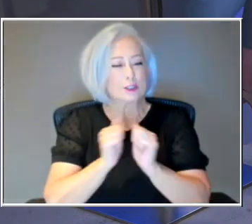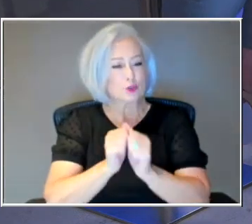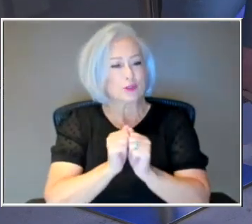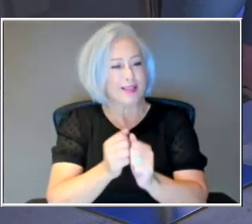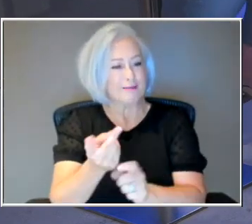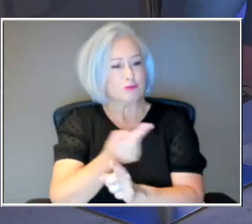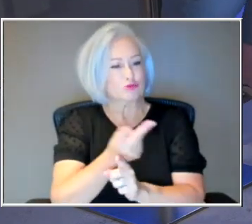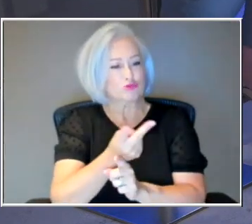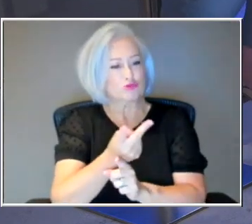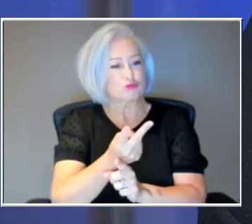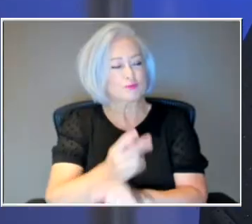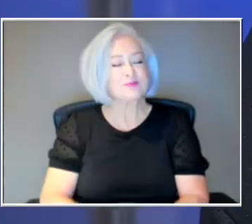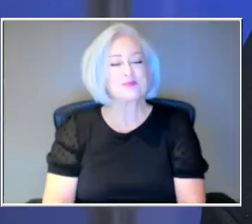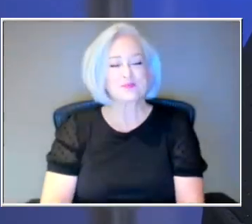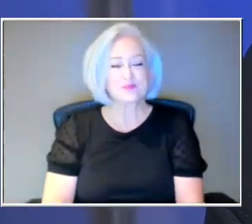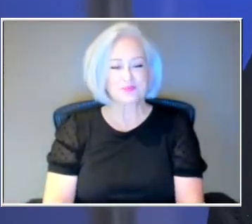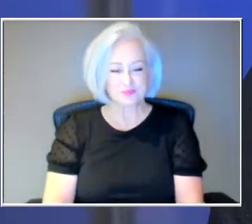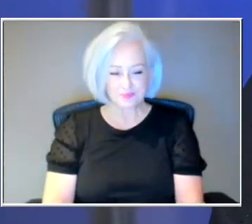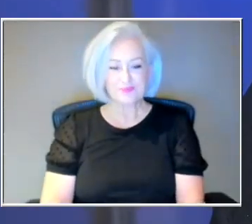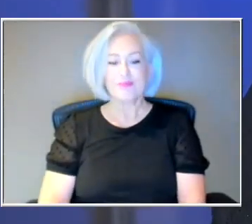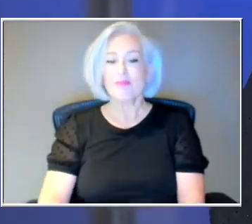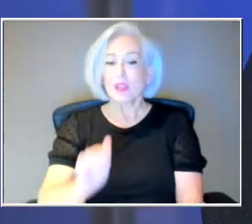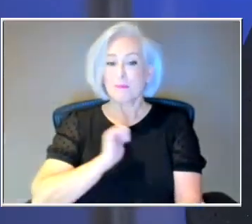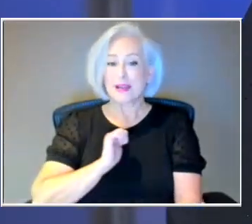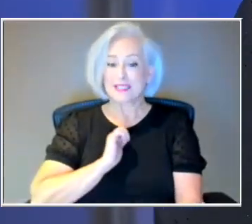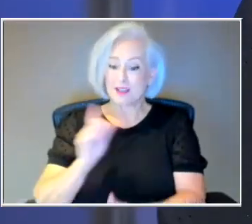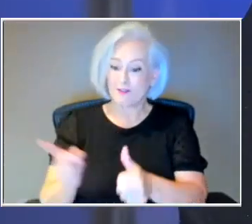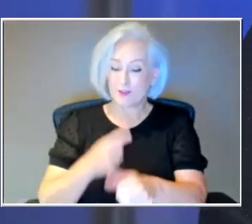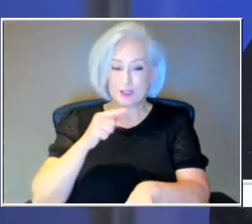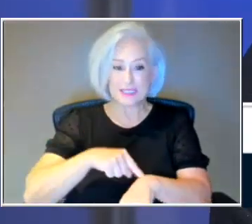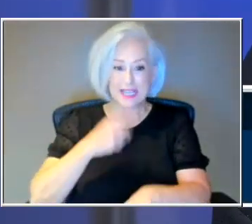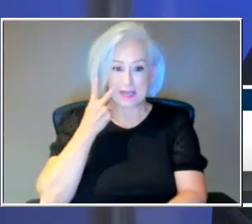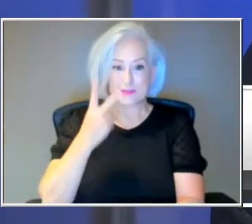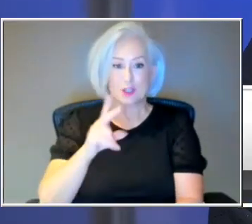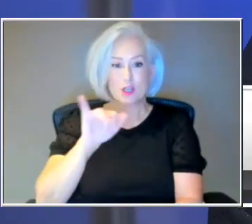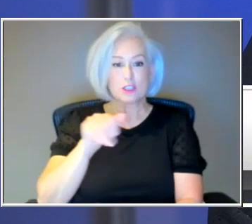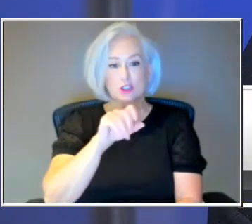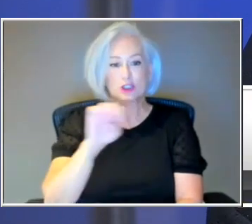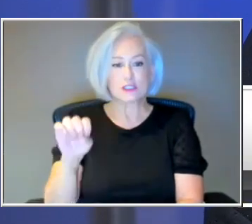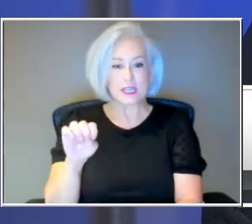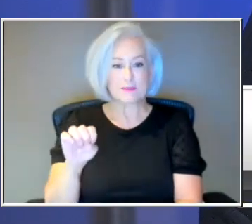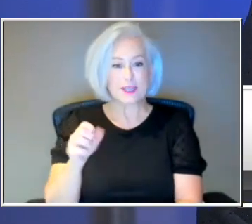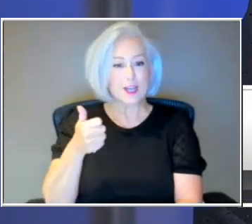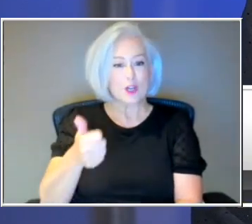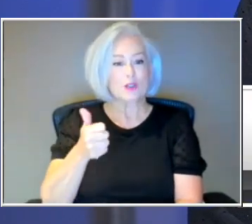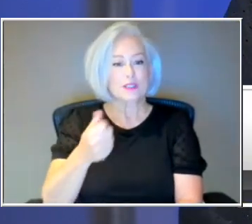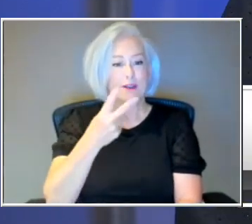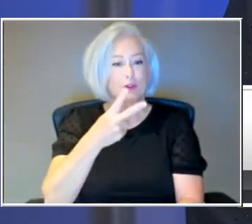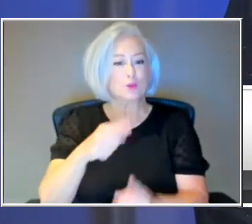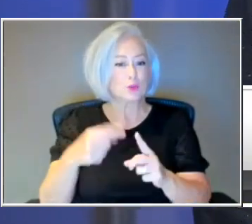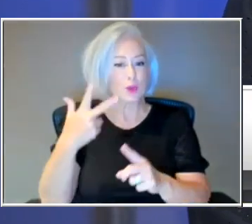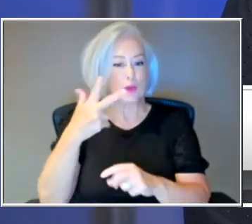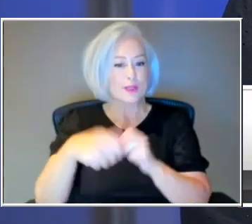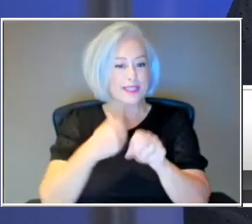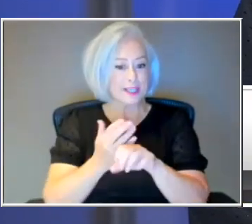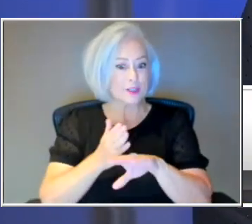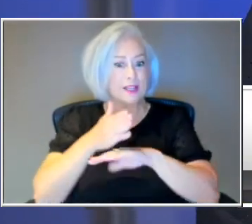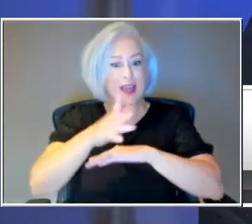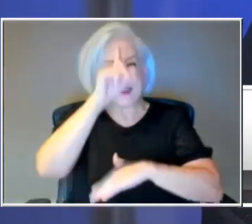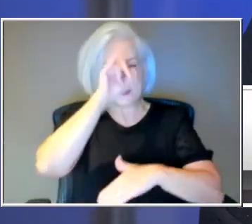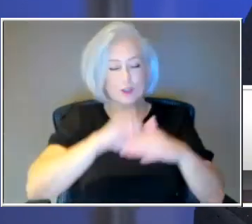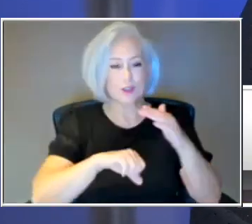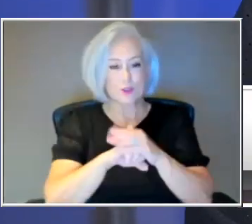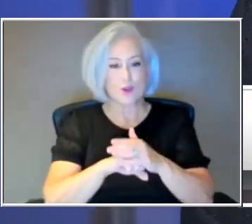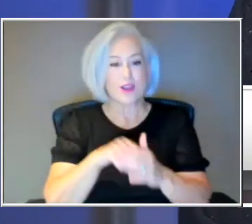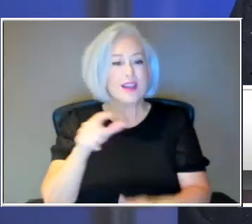patients. So when I saw Jamie for the first time, she's like 2-3 years out from her stroke. And you listen to her today and you